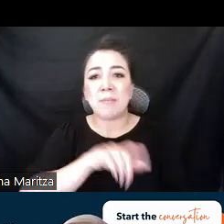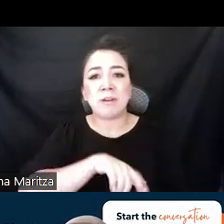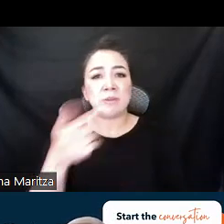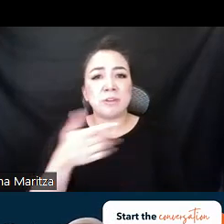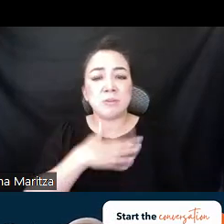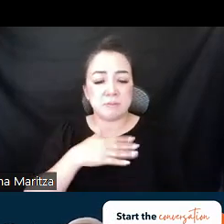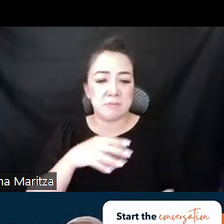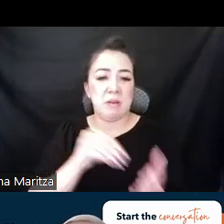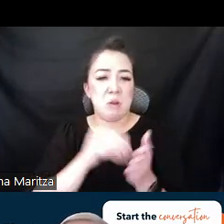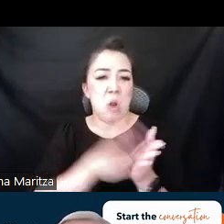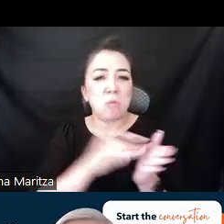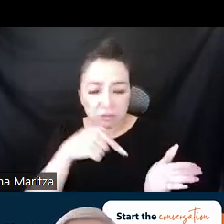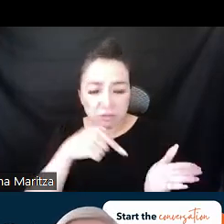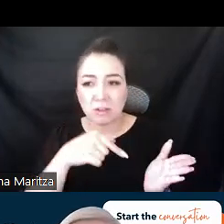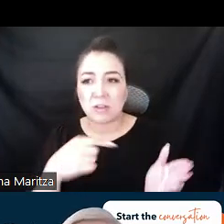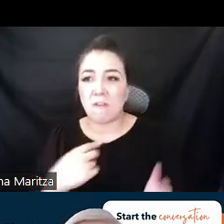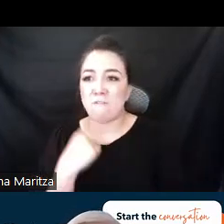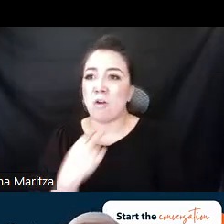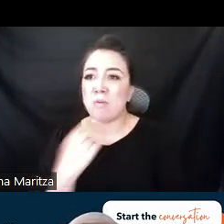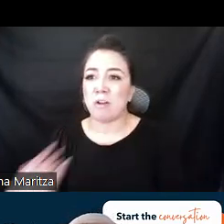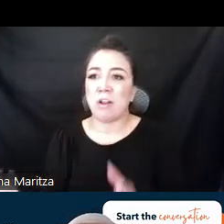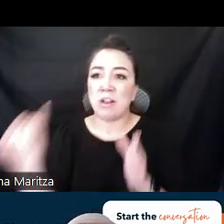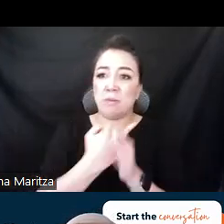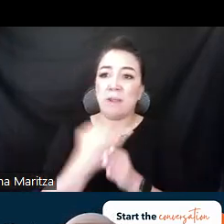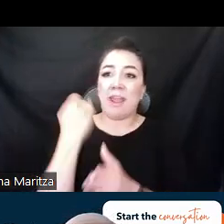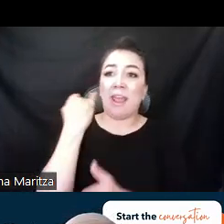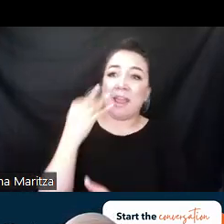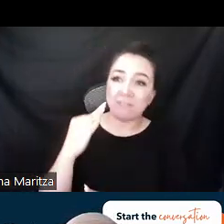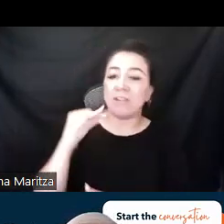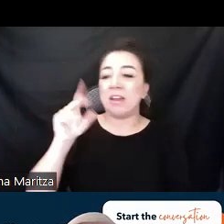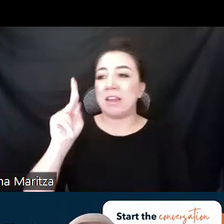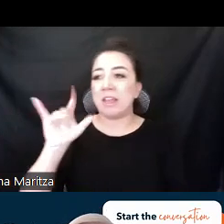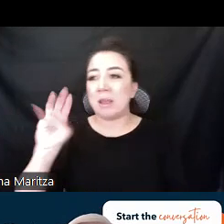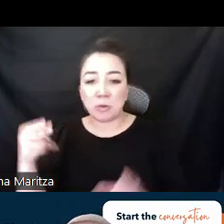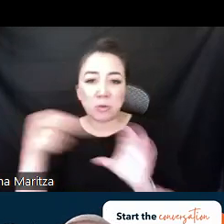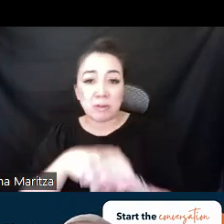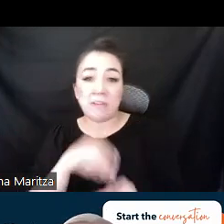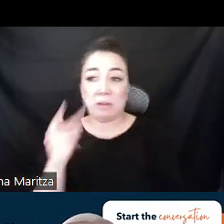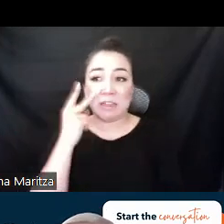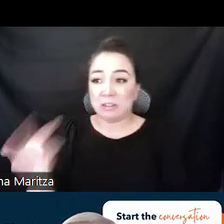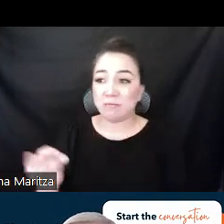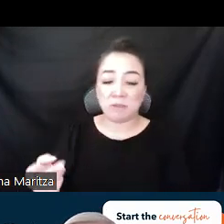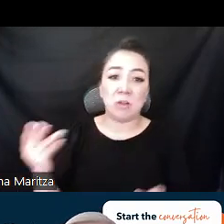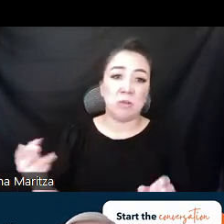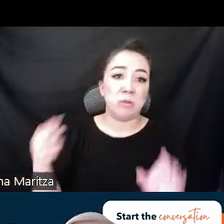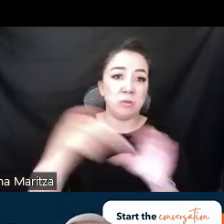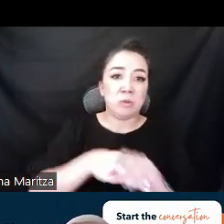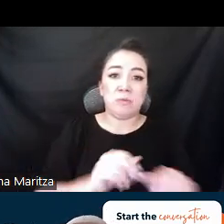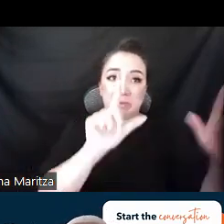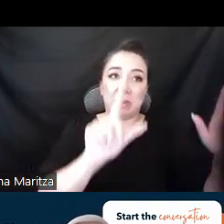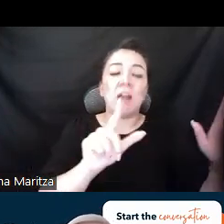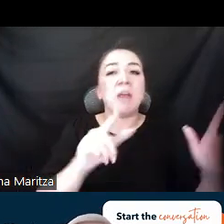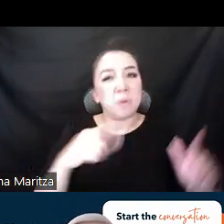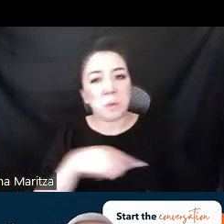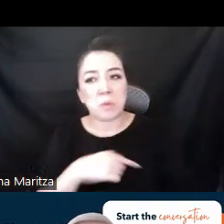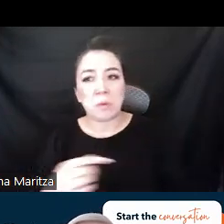notes. So just verbally interrupt me if Kim joins, in case I don't see her come on the screen, and then we'll break